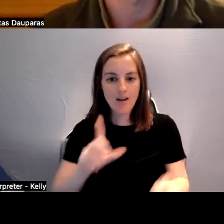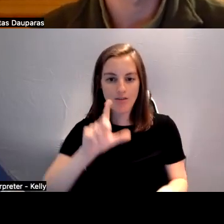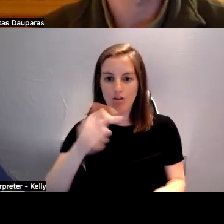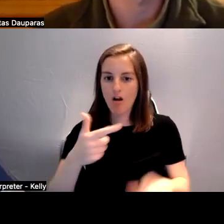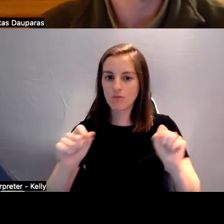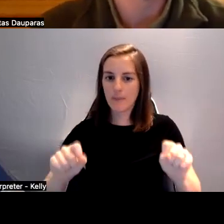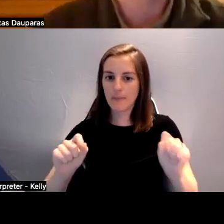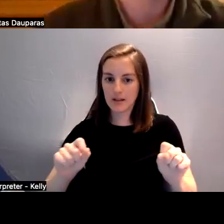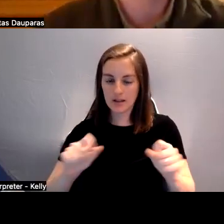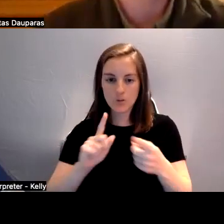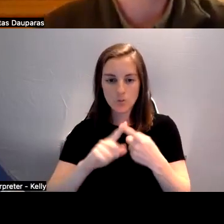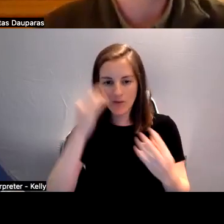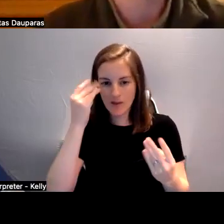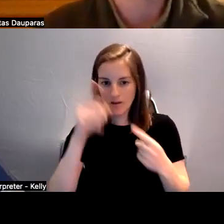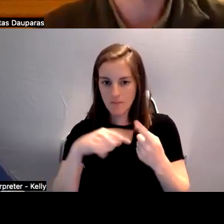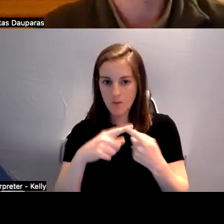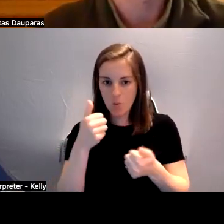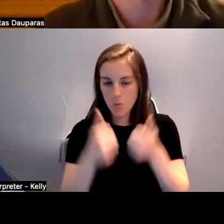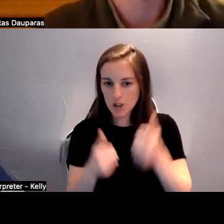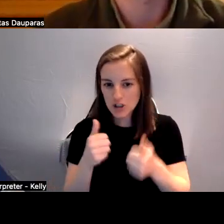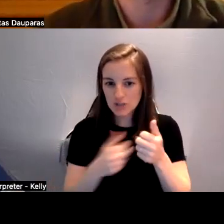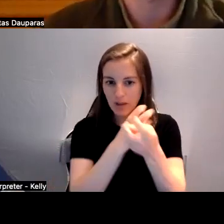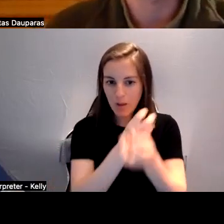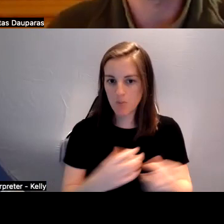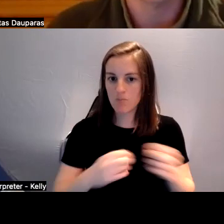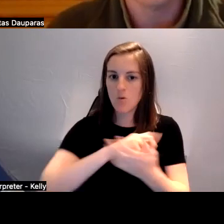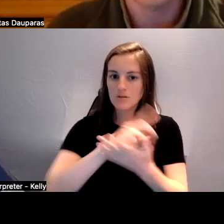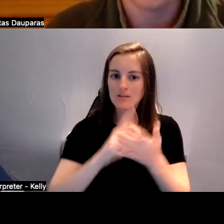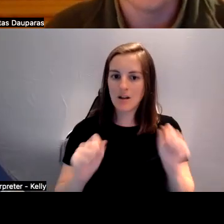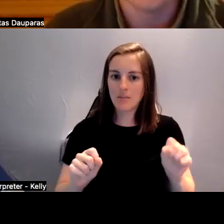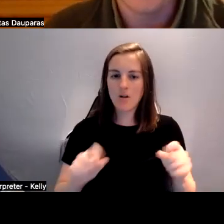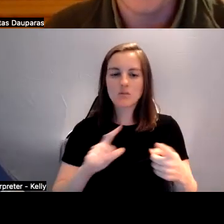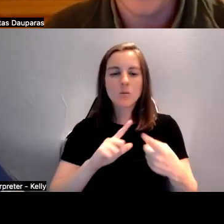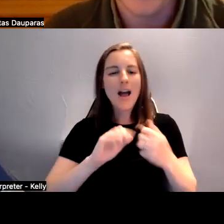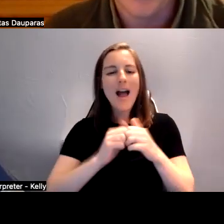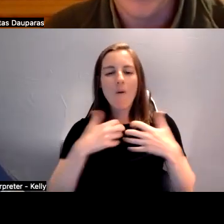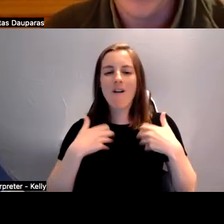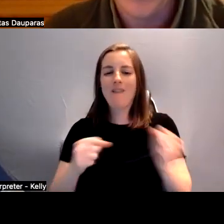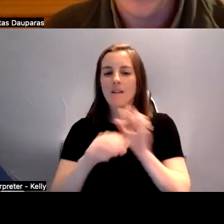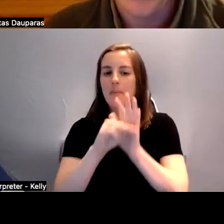probability to think about which backbones are designable. So how confident the model is about the backbones.